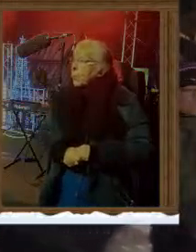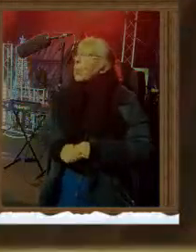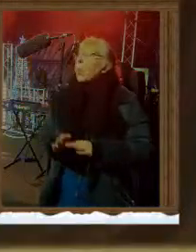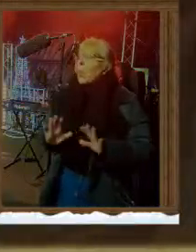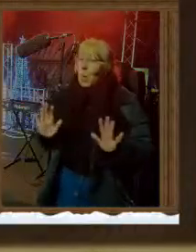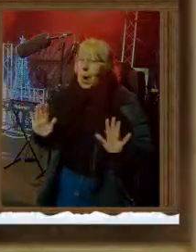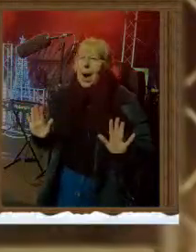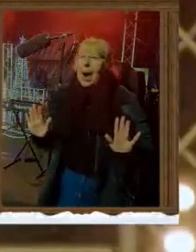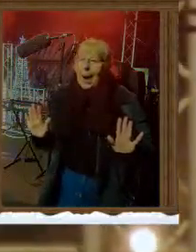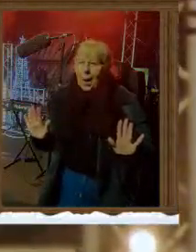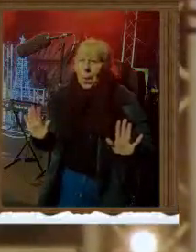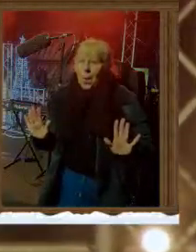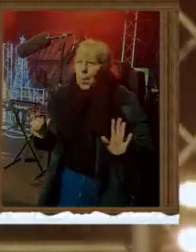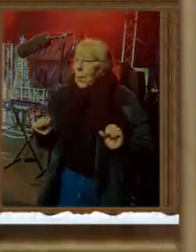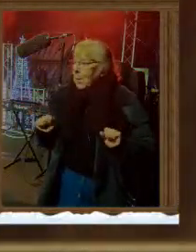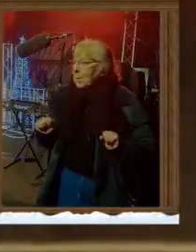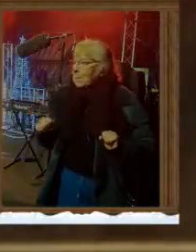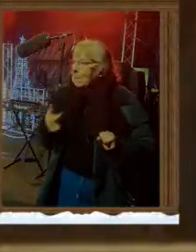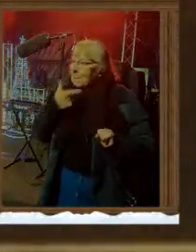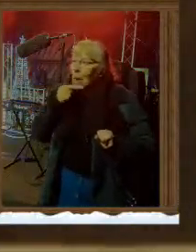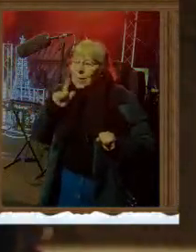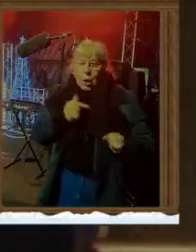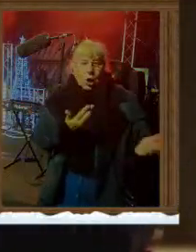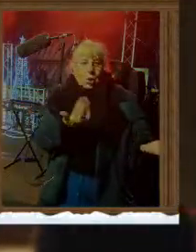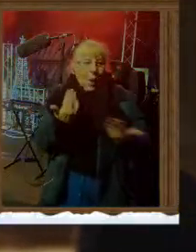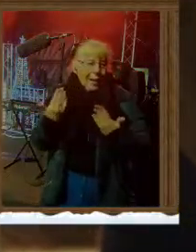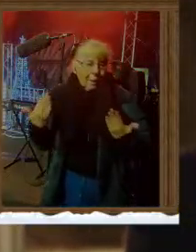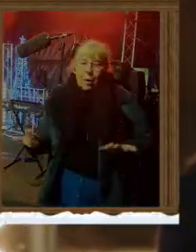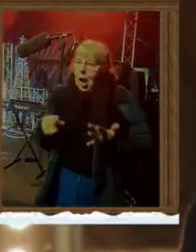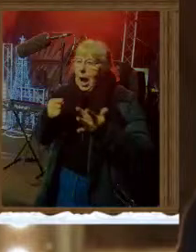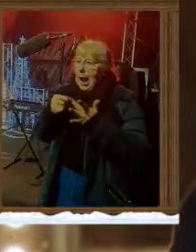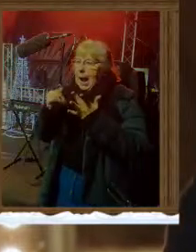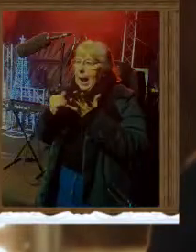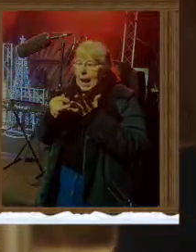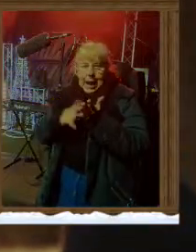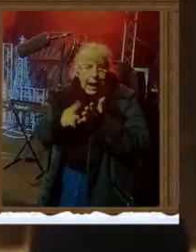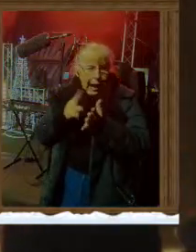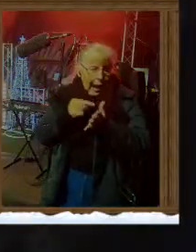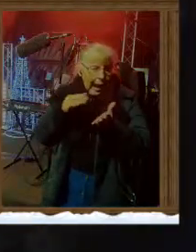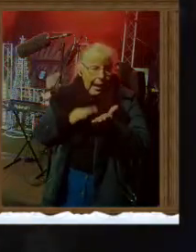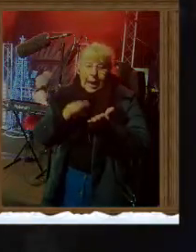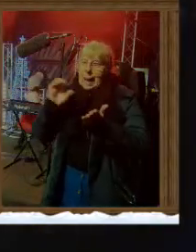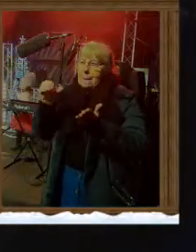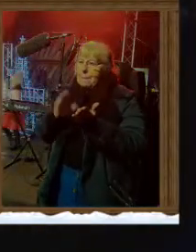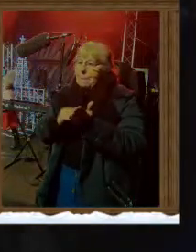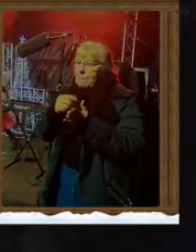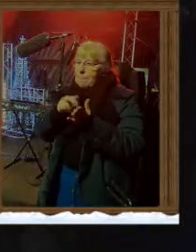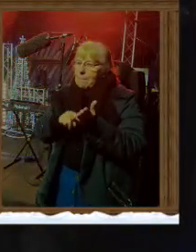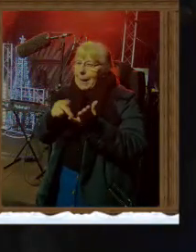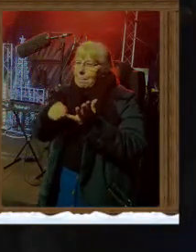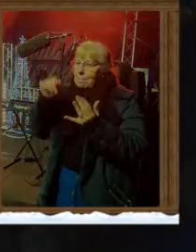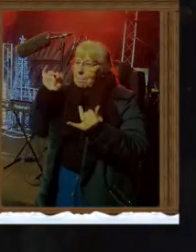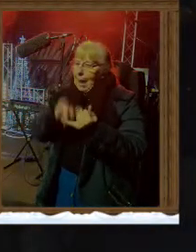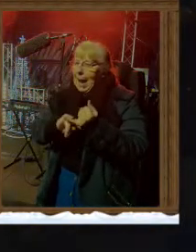Oh, wow. Okay, boys and girls, welcome to the stage. Isla McManus, everyone.